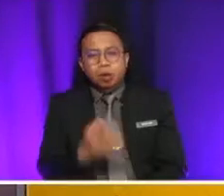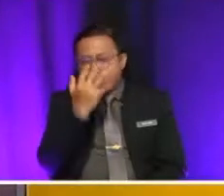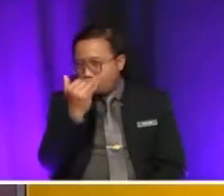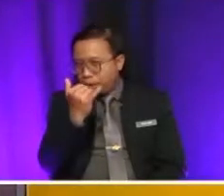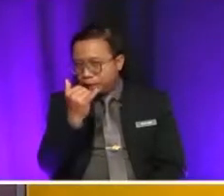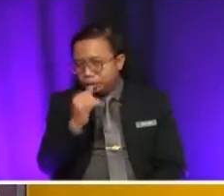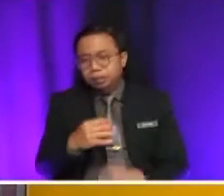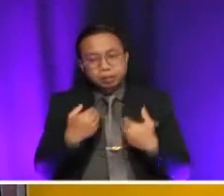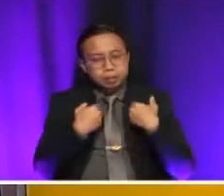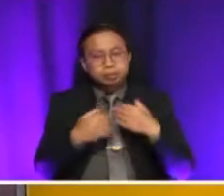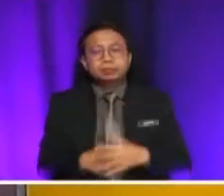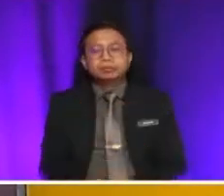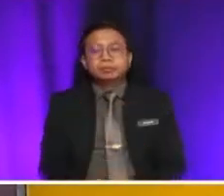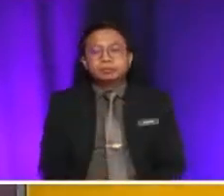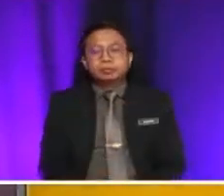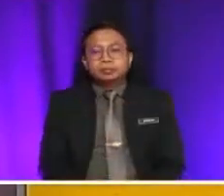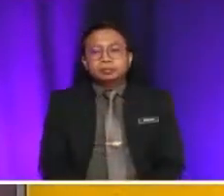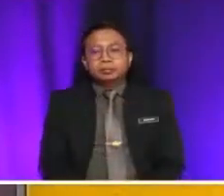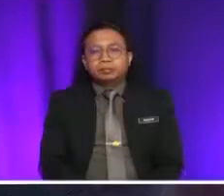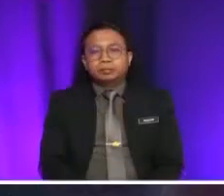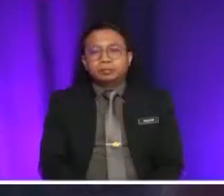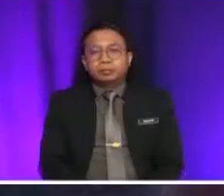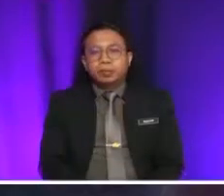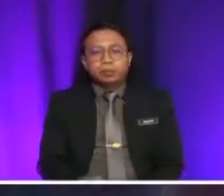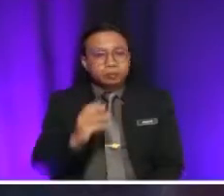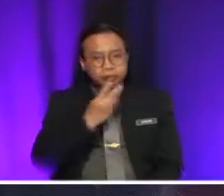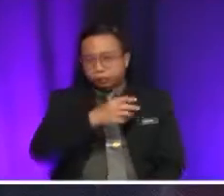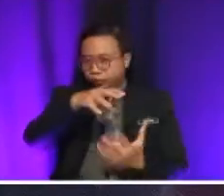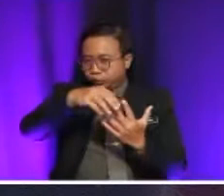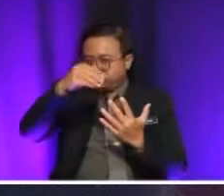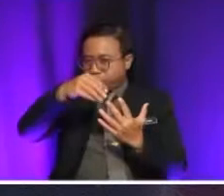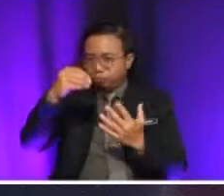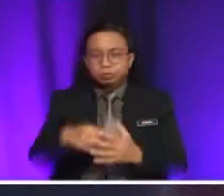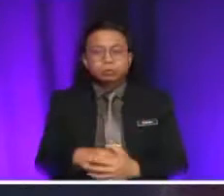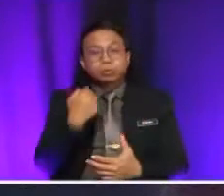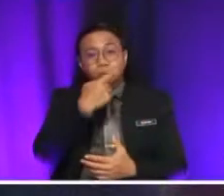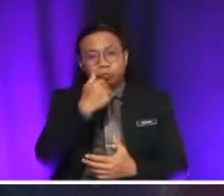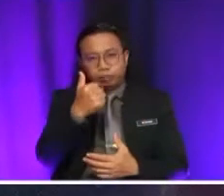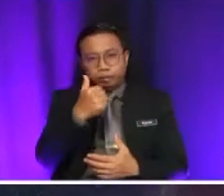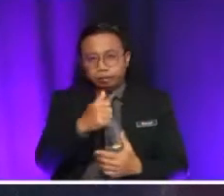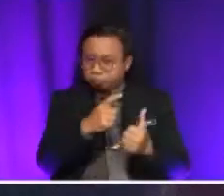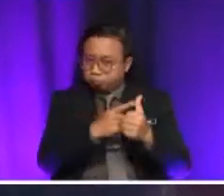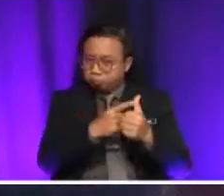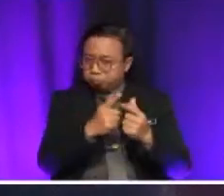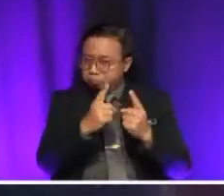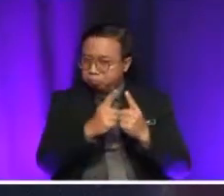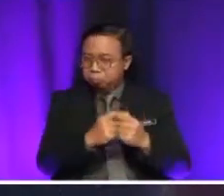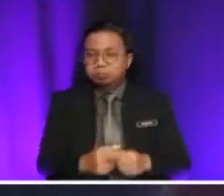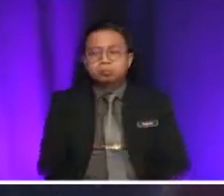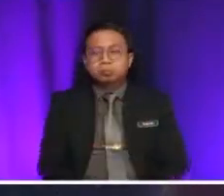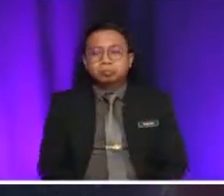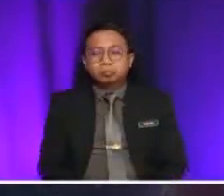Shakira, you help me to pick? Okay, of course. Of course for you, Mr. Mohana. All right, who's first?